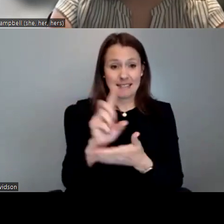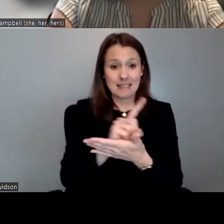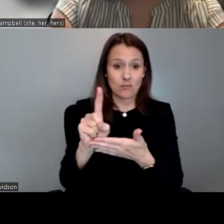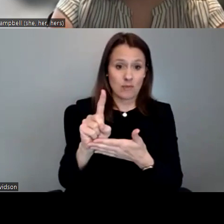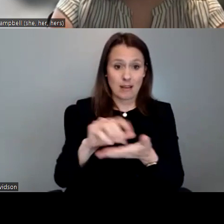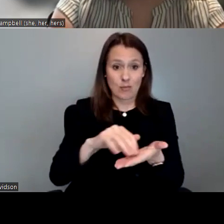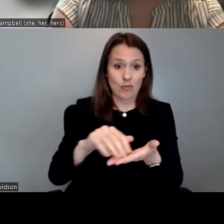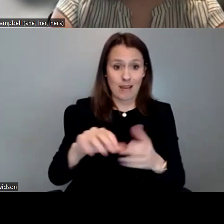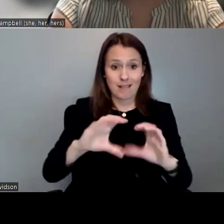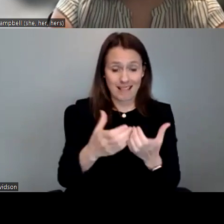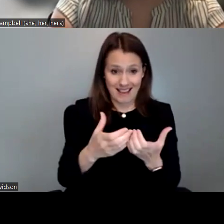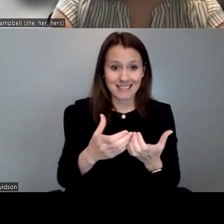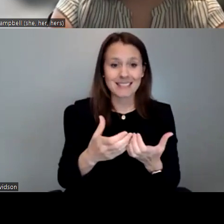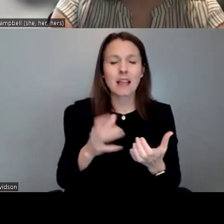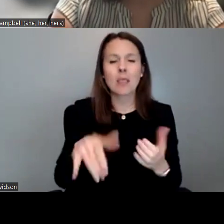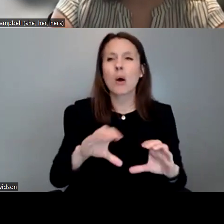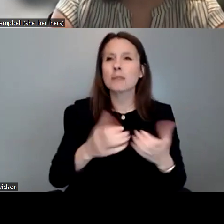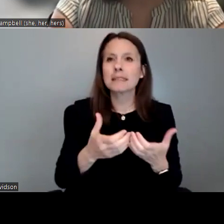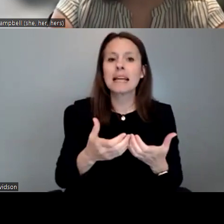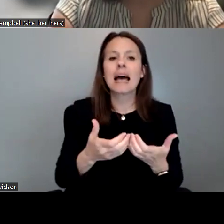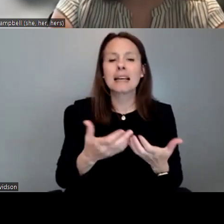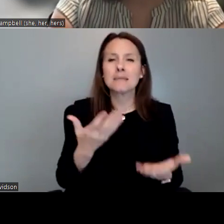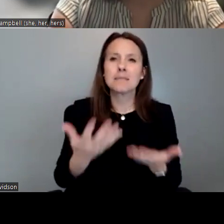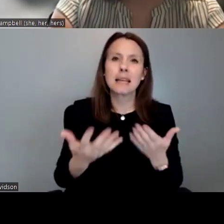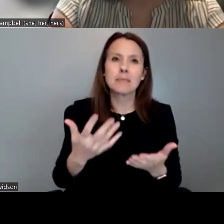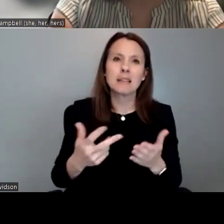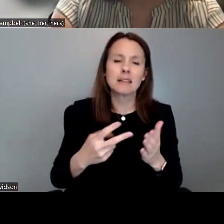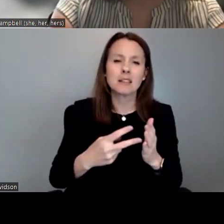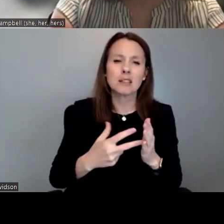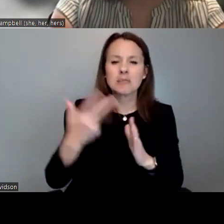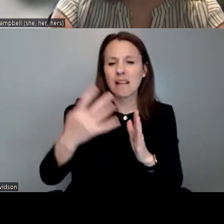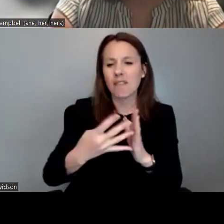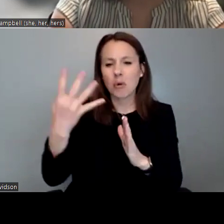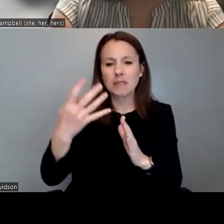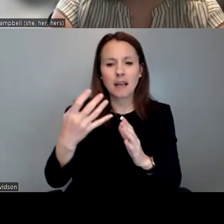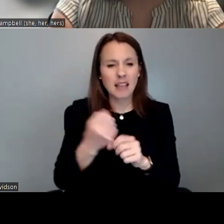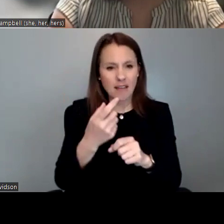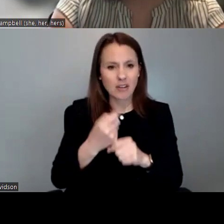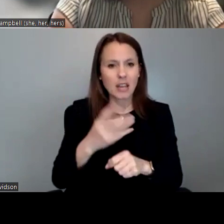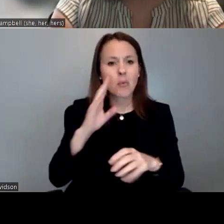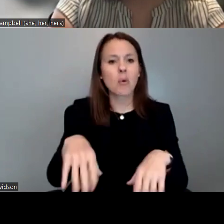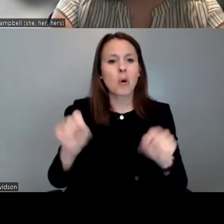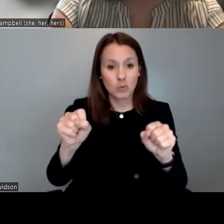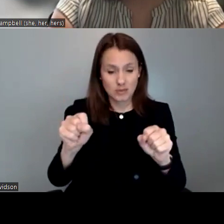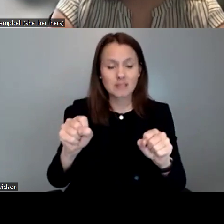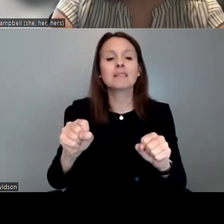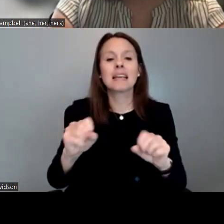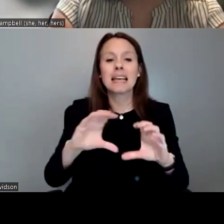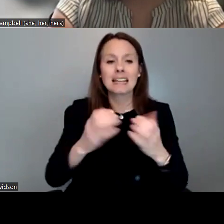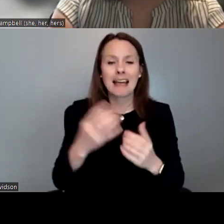class, and these classes are taught maybe 3 to 4 times a year. Our classes are always